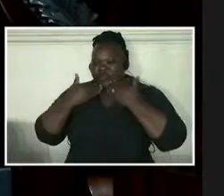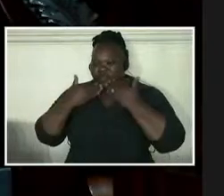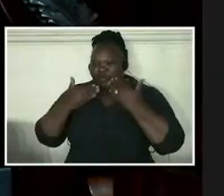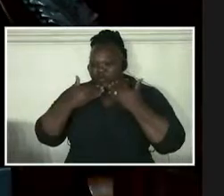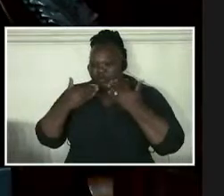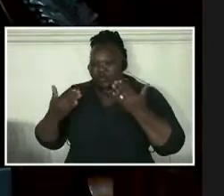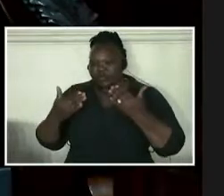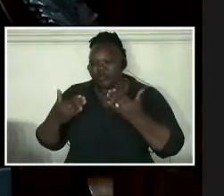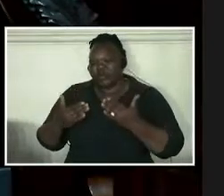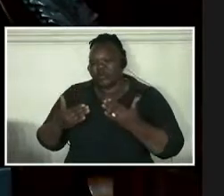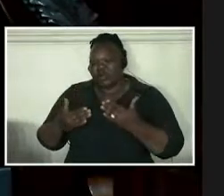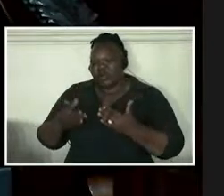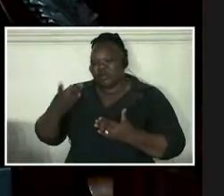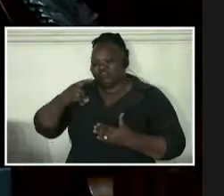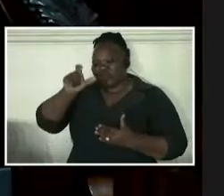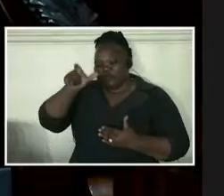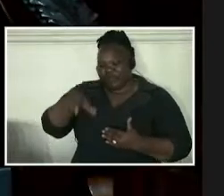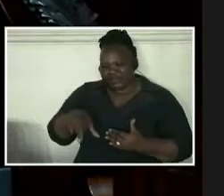um